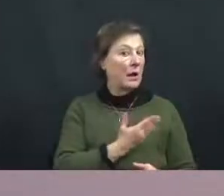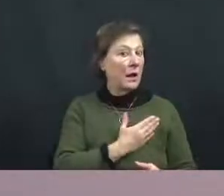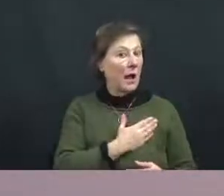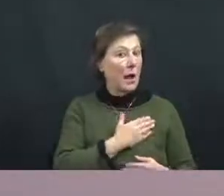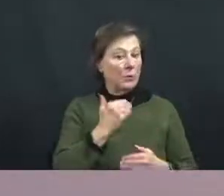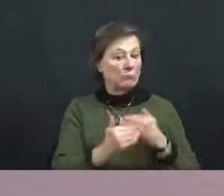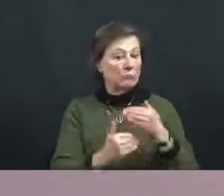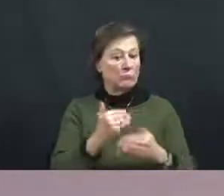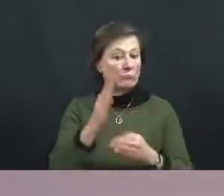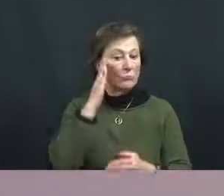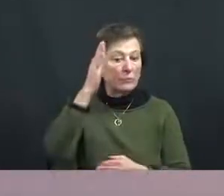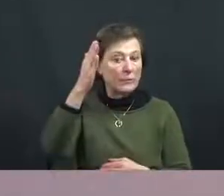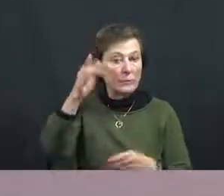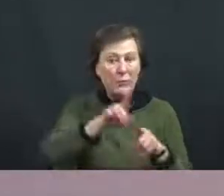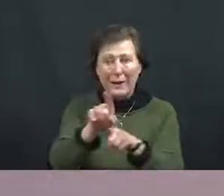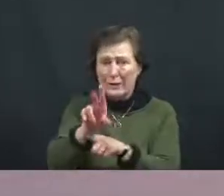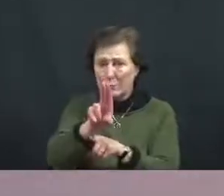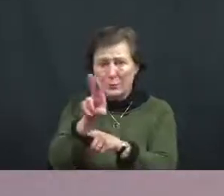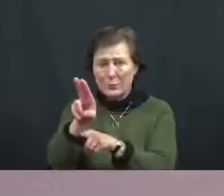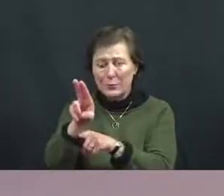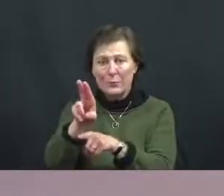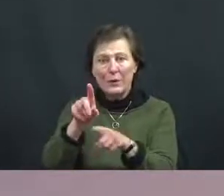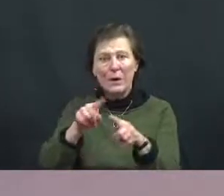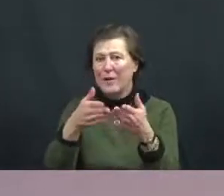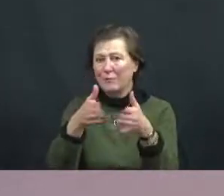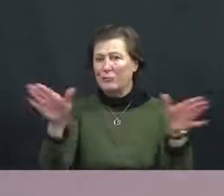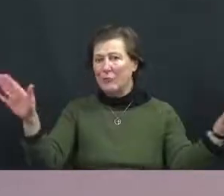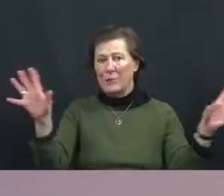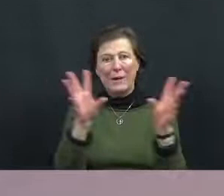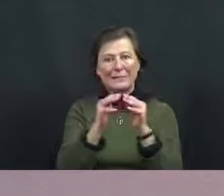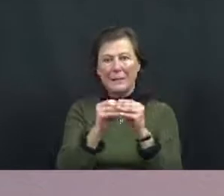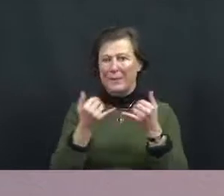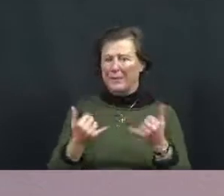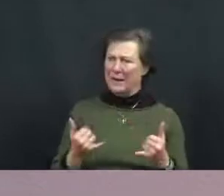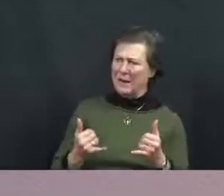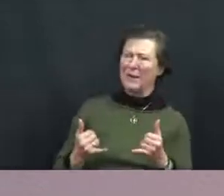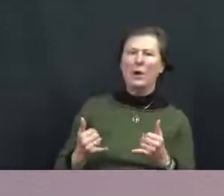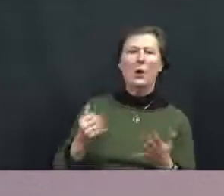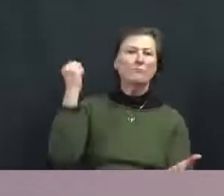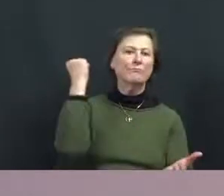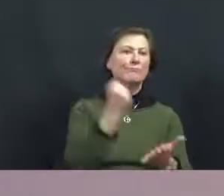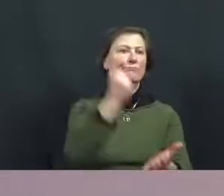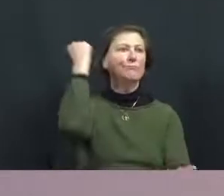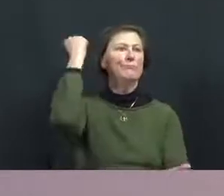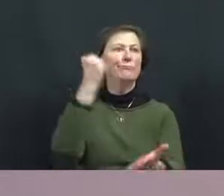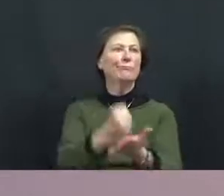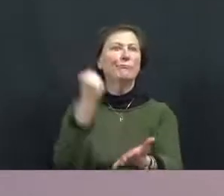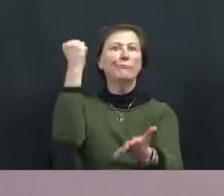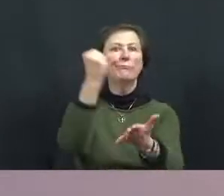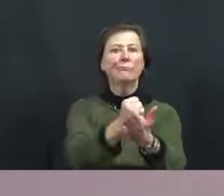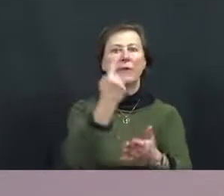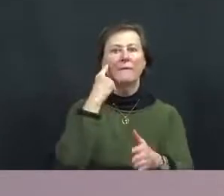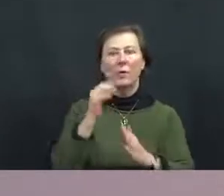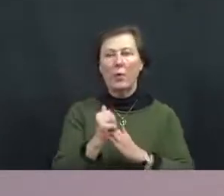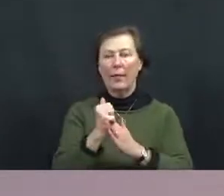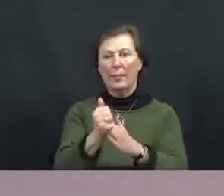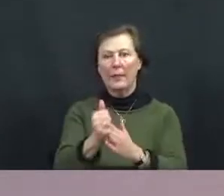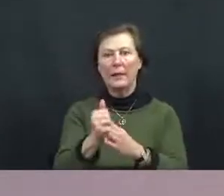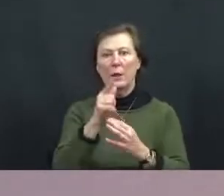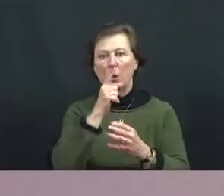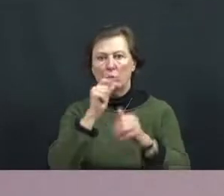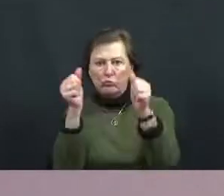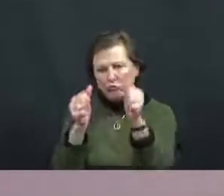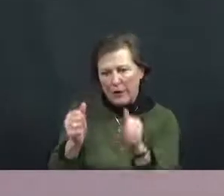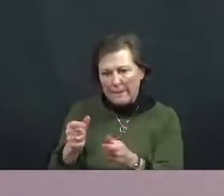Unitarian Universalists. But the General Assemblies have now become rubber stamp assemblies for leaders who shape and control